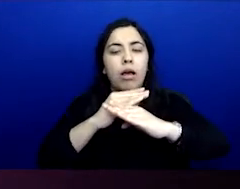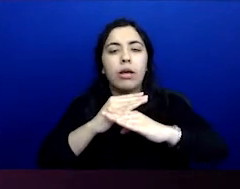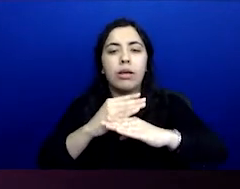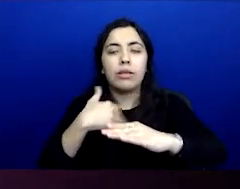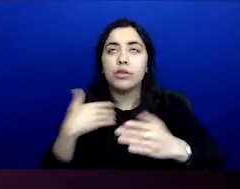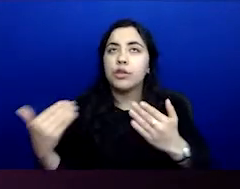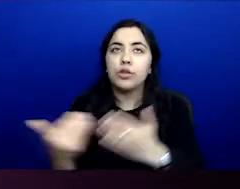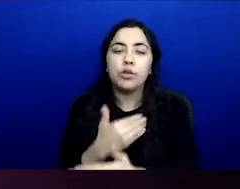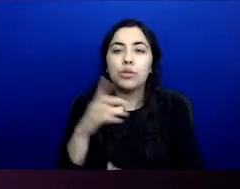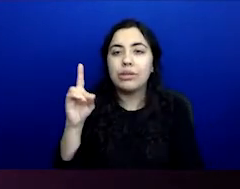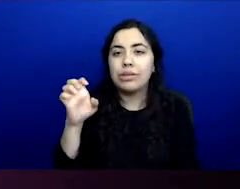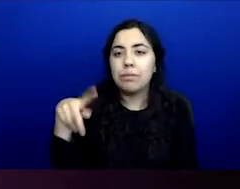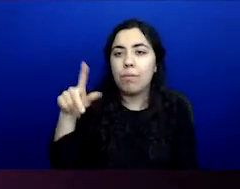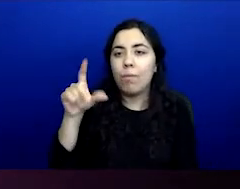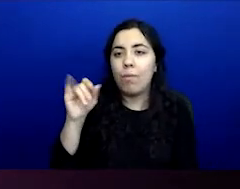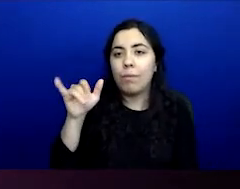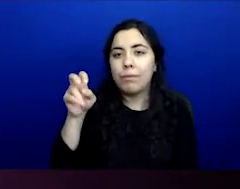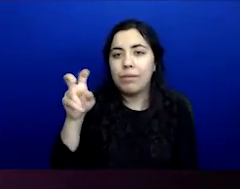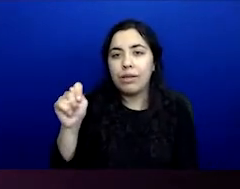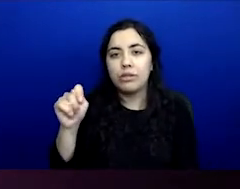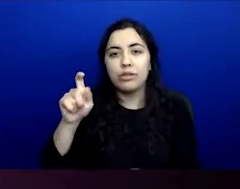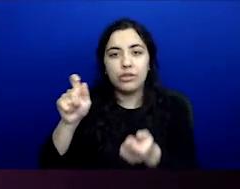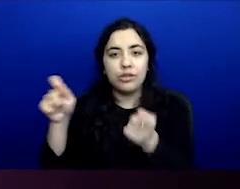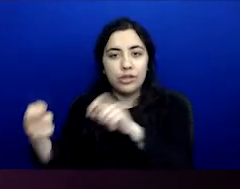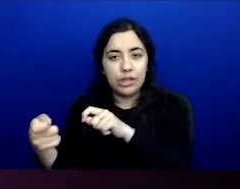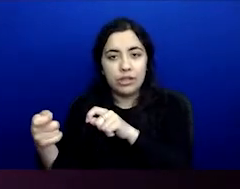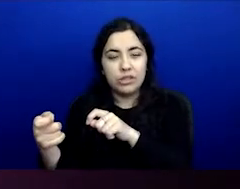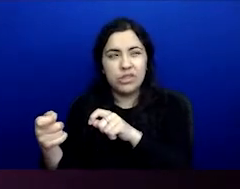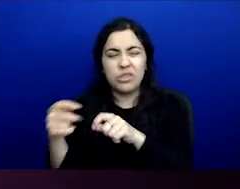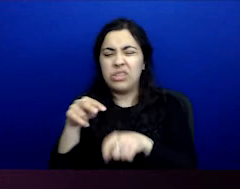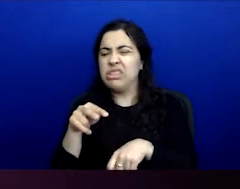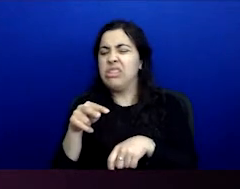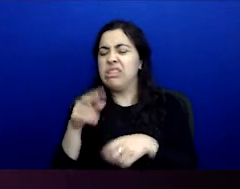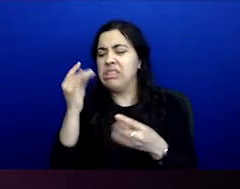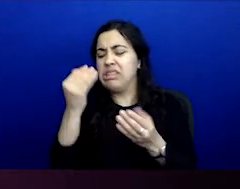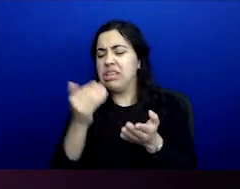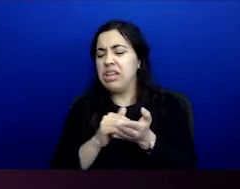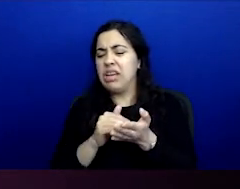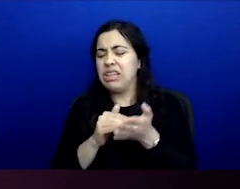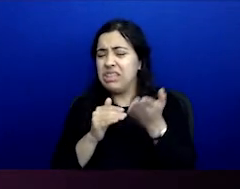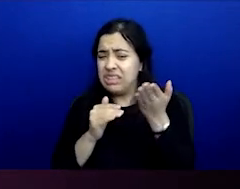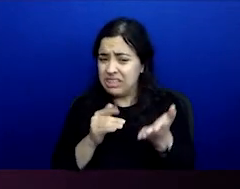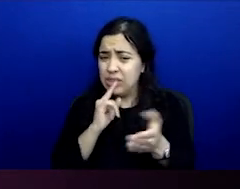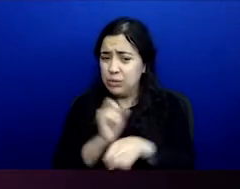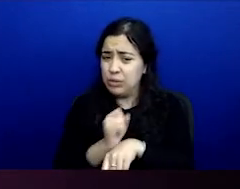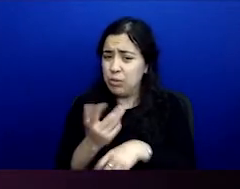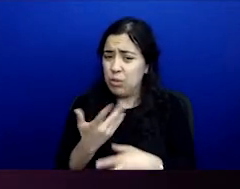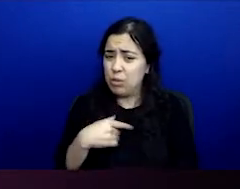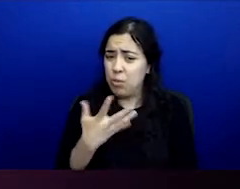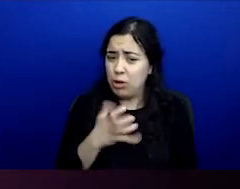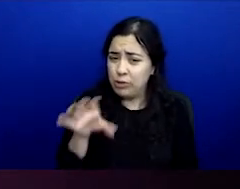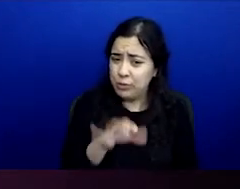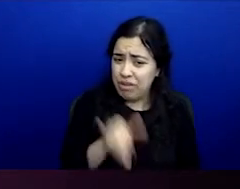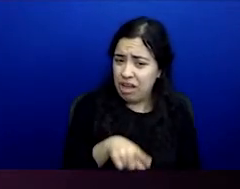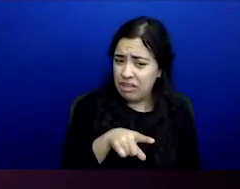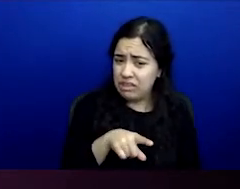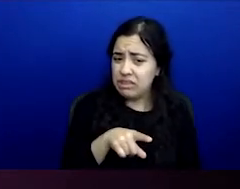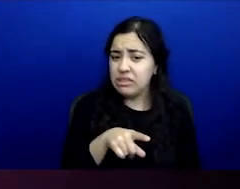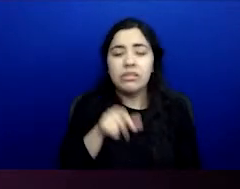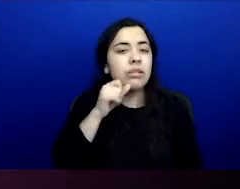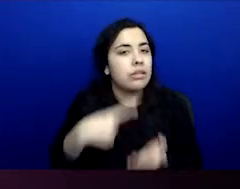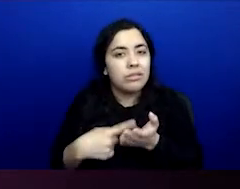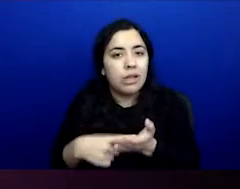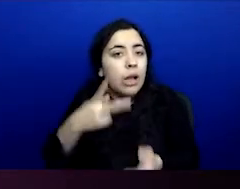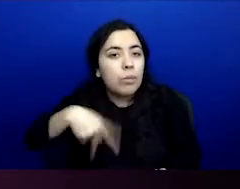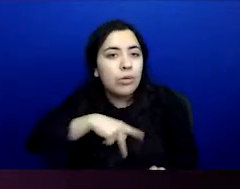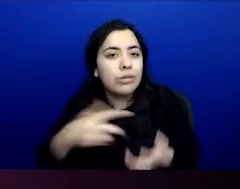new deployment to see changes is enough for teams to start reconsidering, okay, is this what we want to do? Let alone not even talking about personalizing